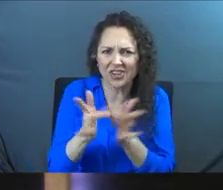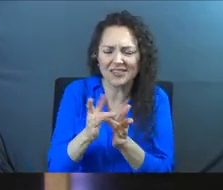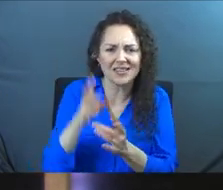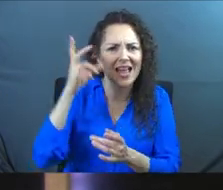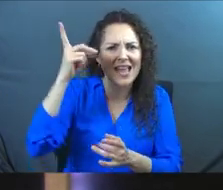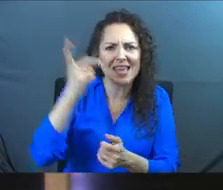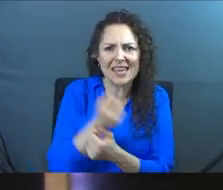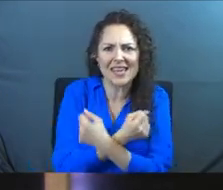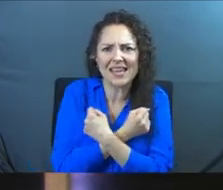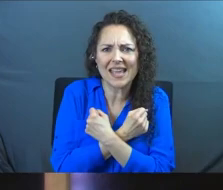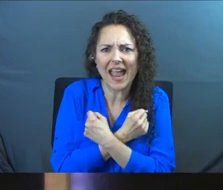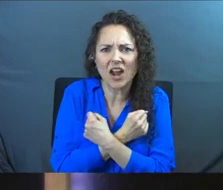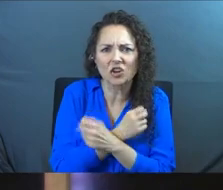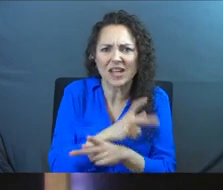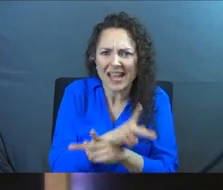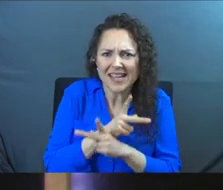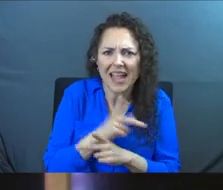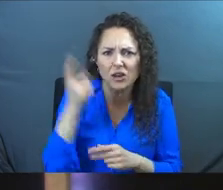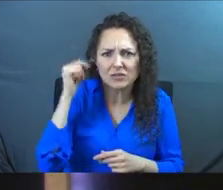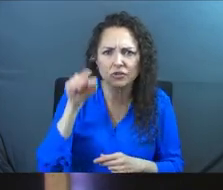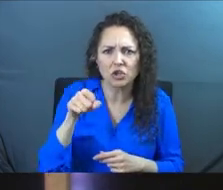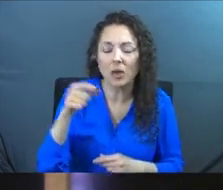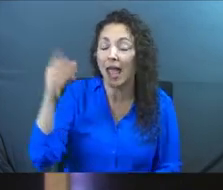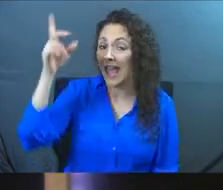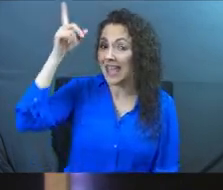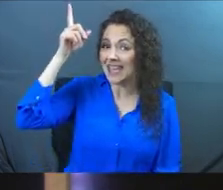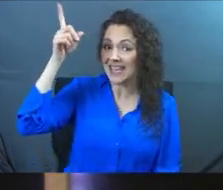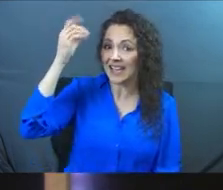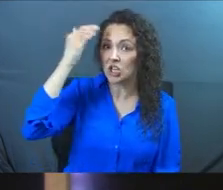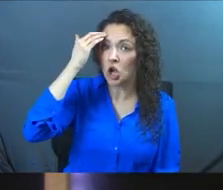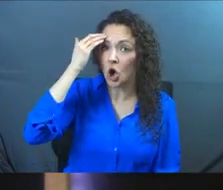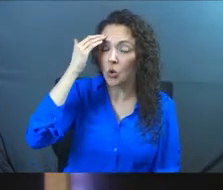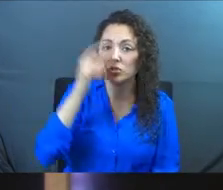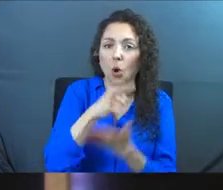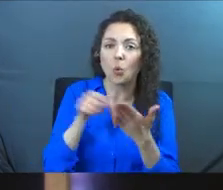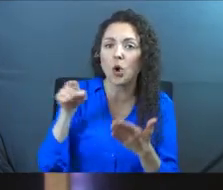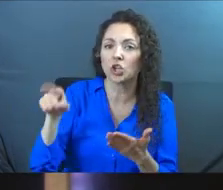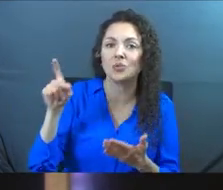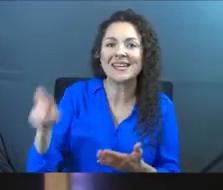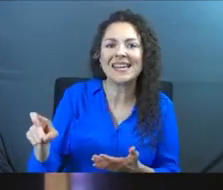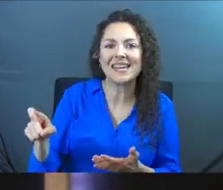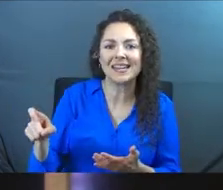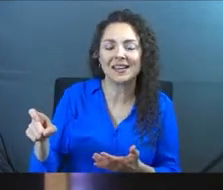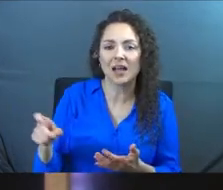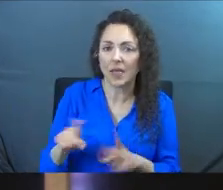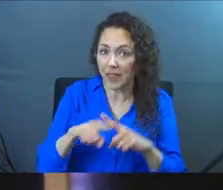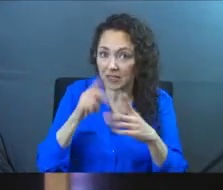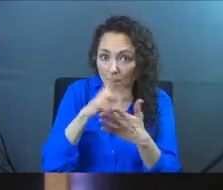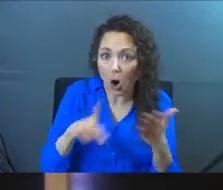us. And he knows what we need. That's part of this treasure as well.